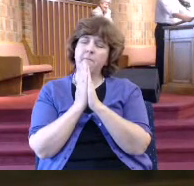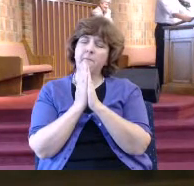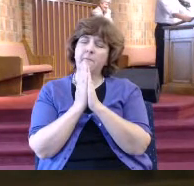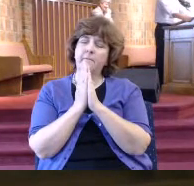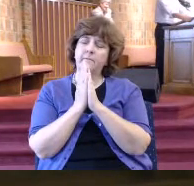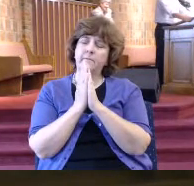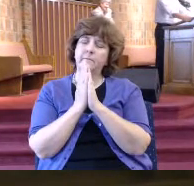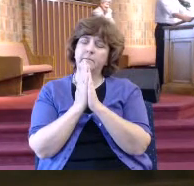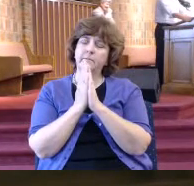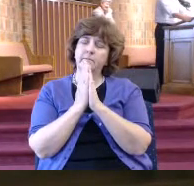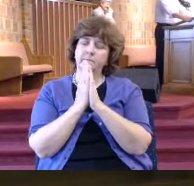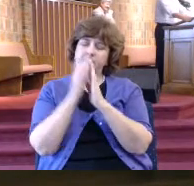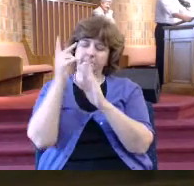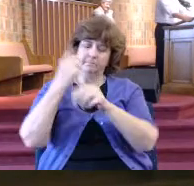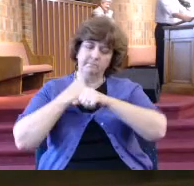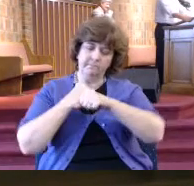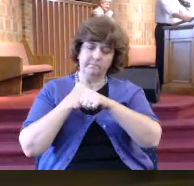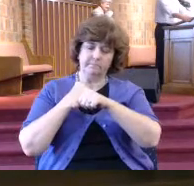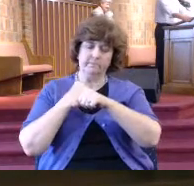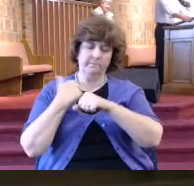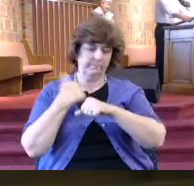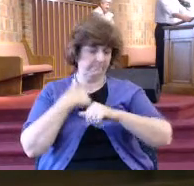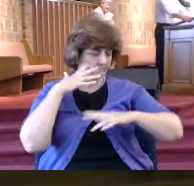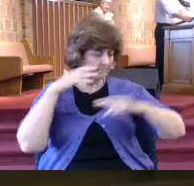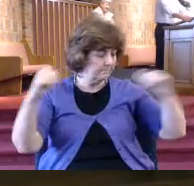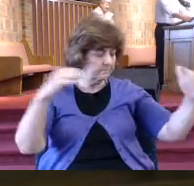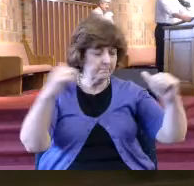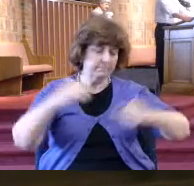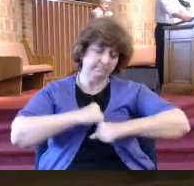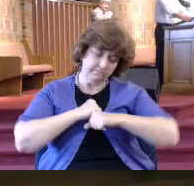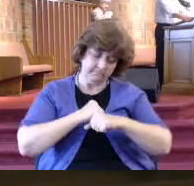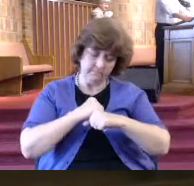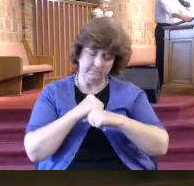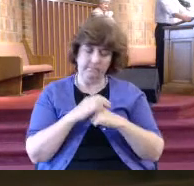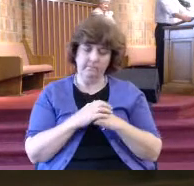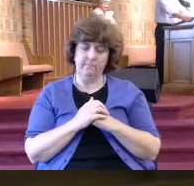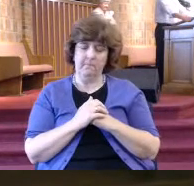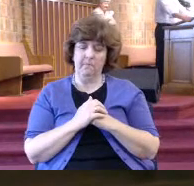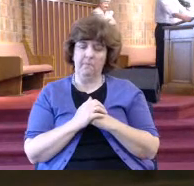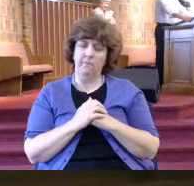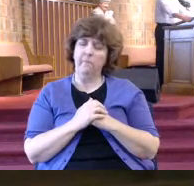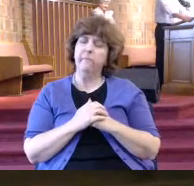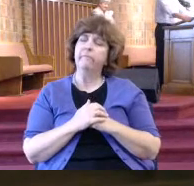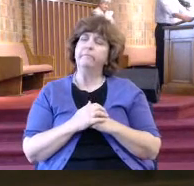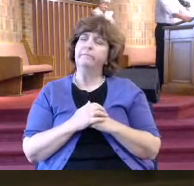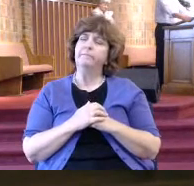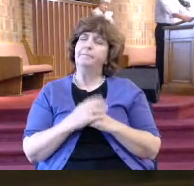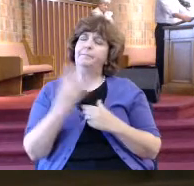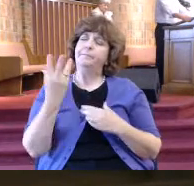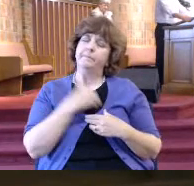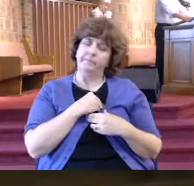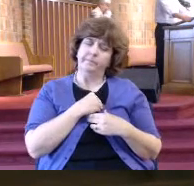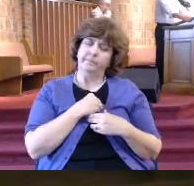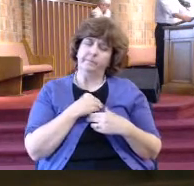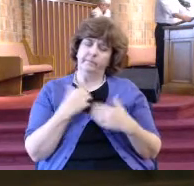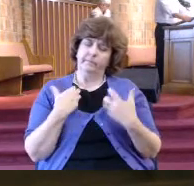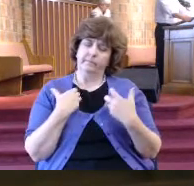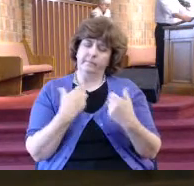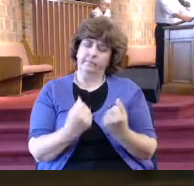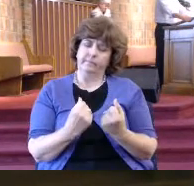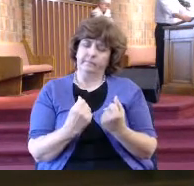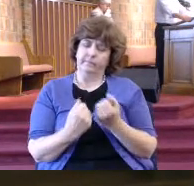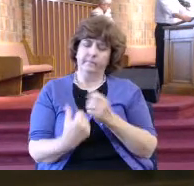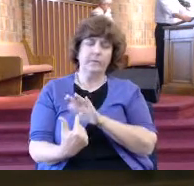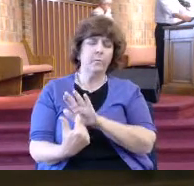protect us as we leave. We ask that you give us courage to be a light to the